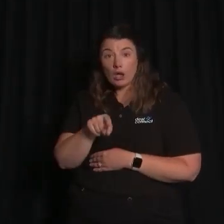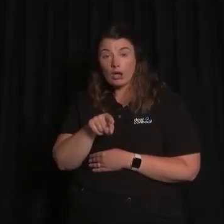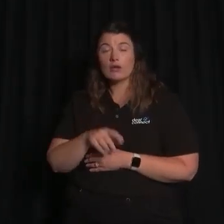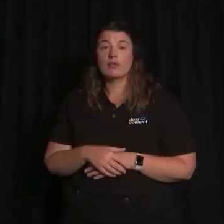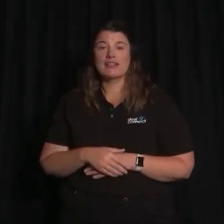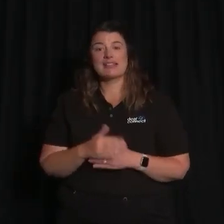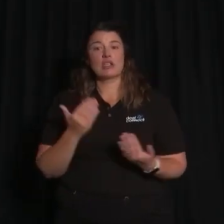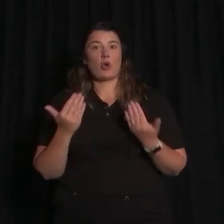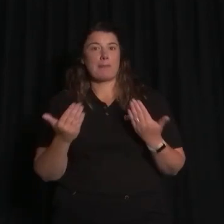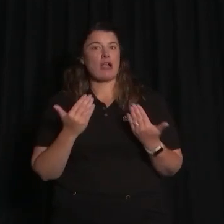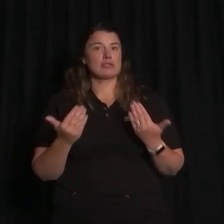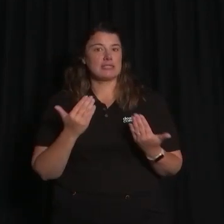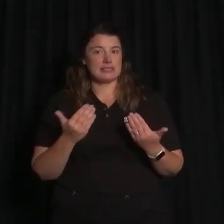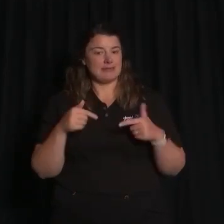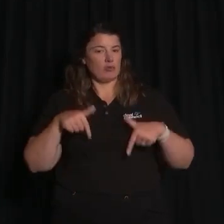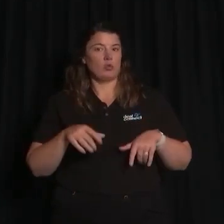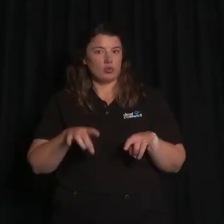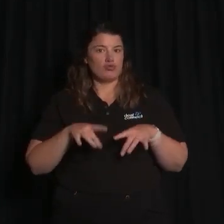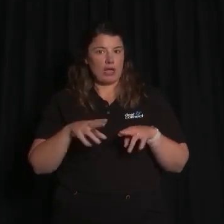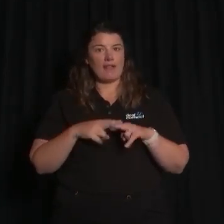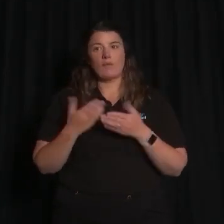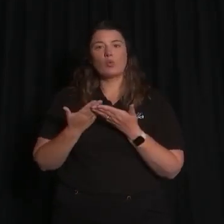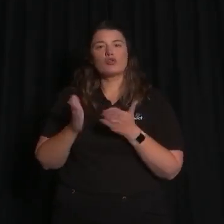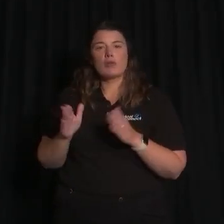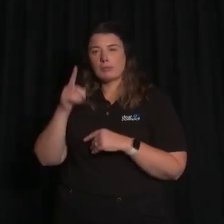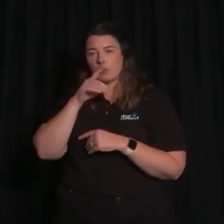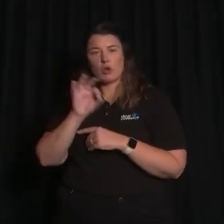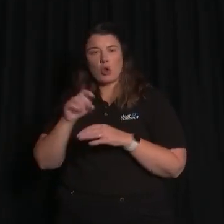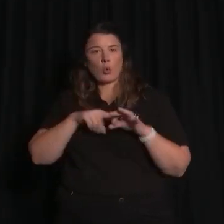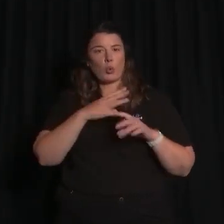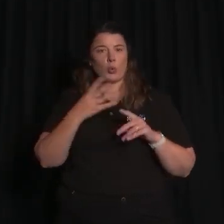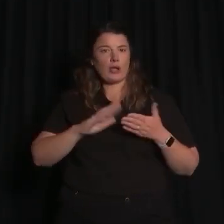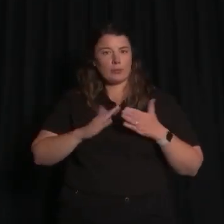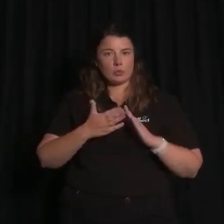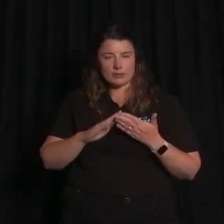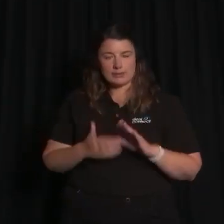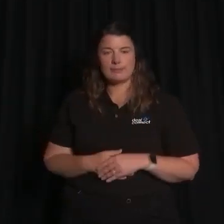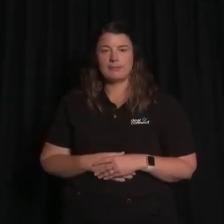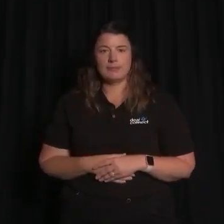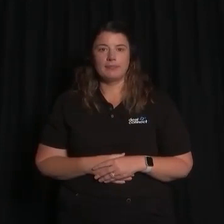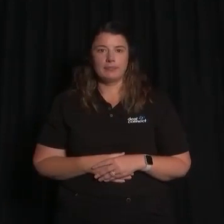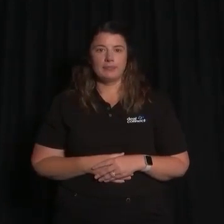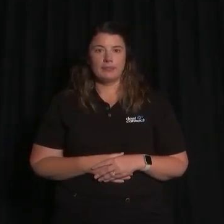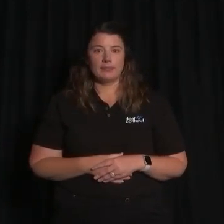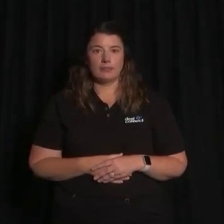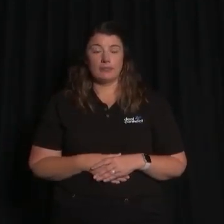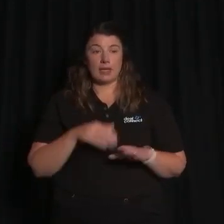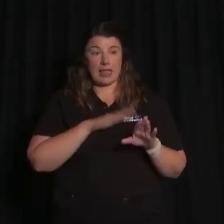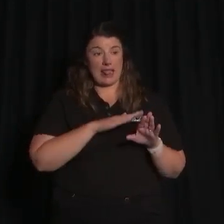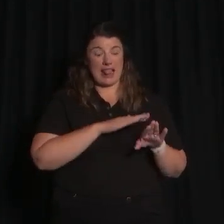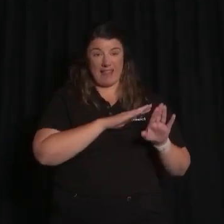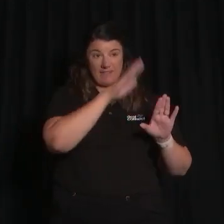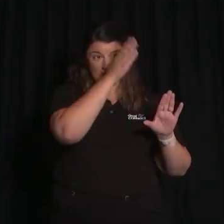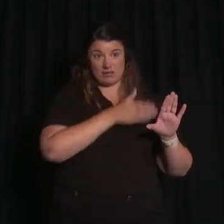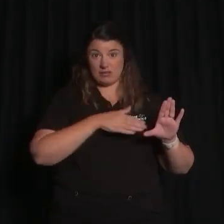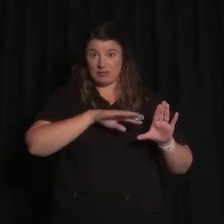available comparison we can make here in Australia to the general population. And what you're seeing on the left-hand side are rates of suicide attempts